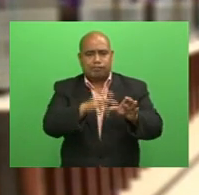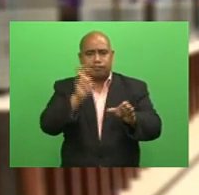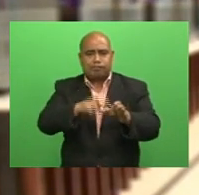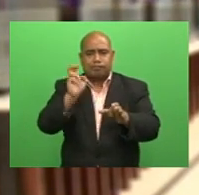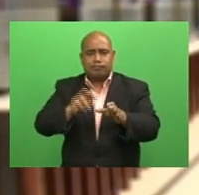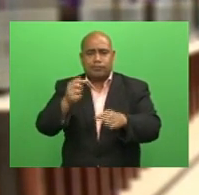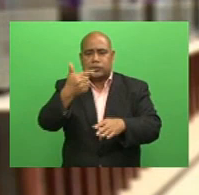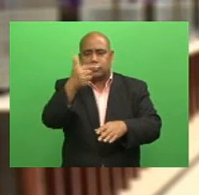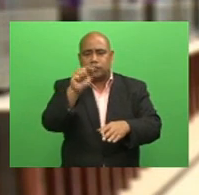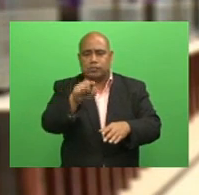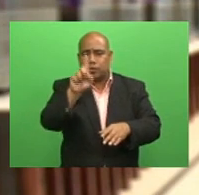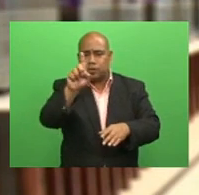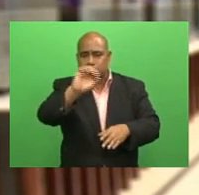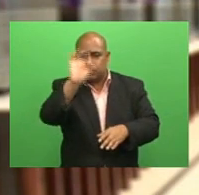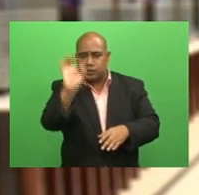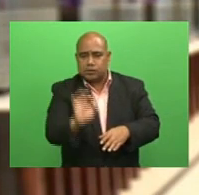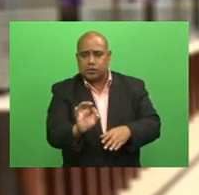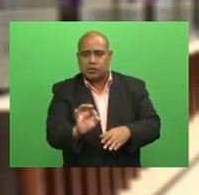lost